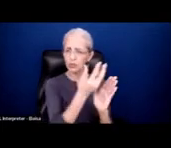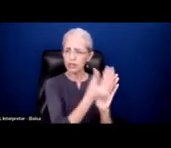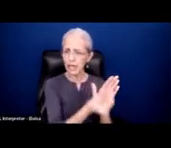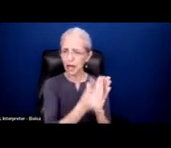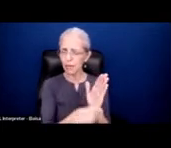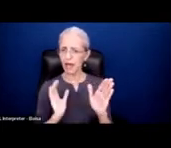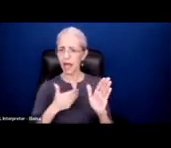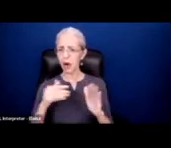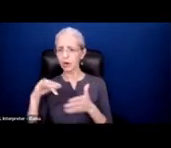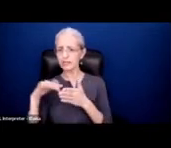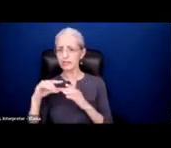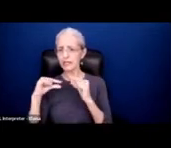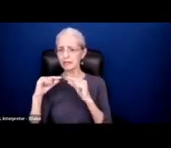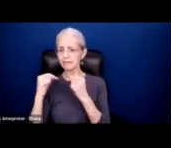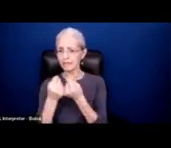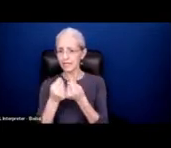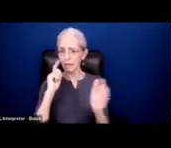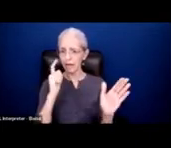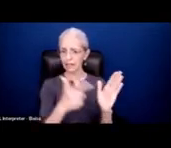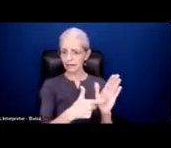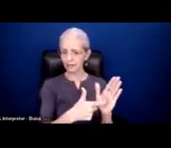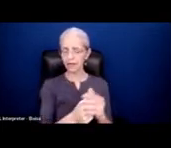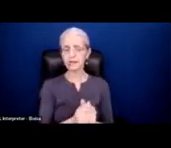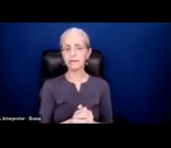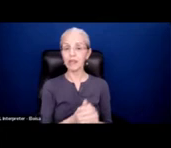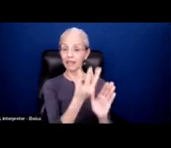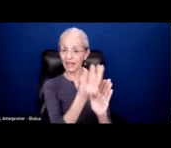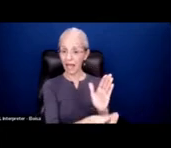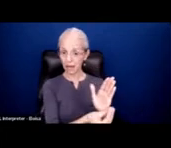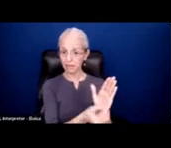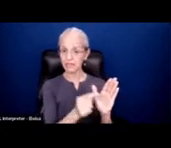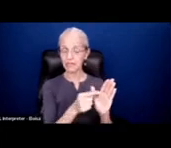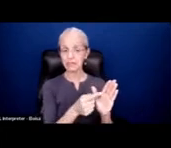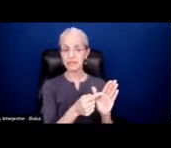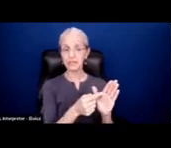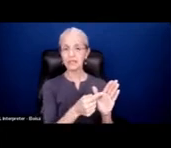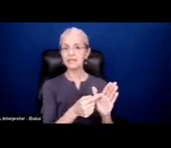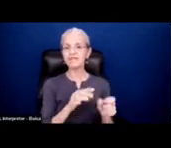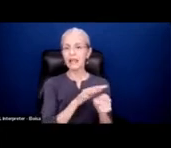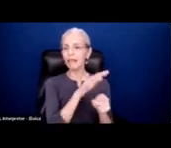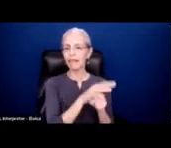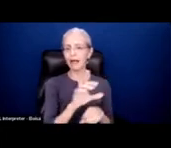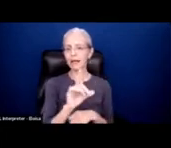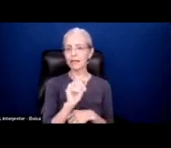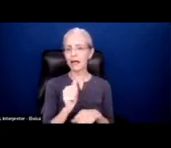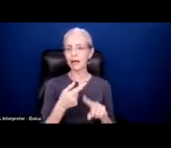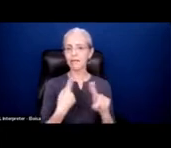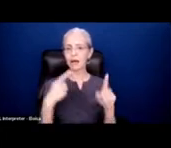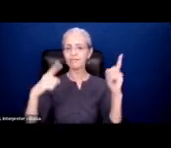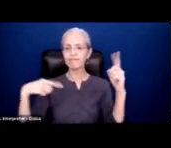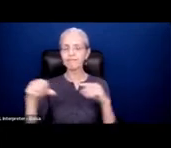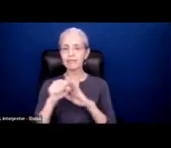study team identified. These gaps are a lack of data from multiple states and